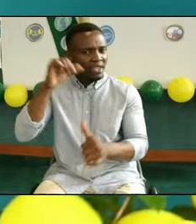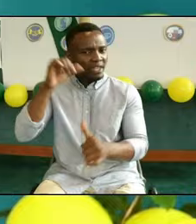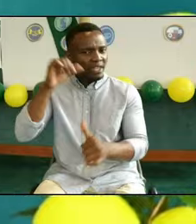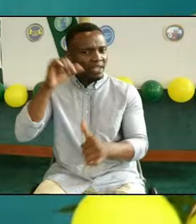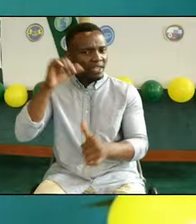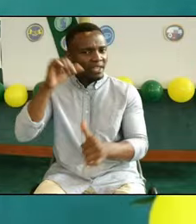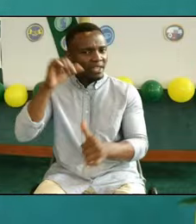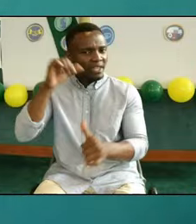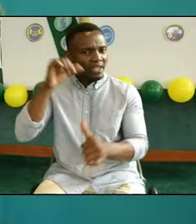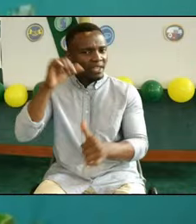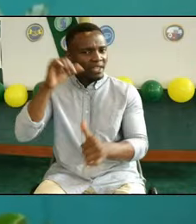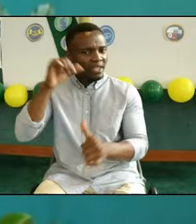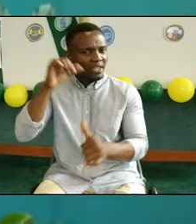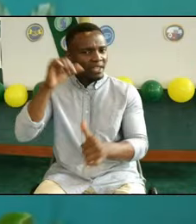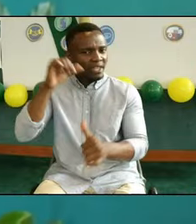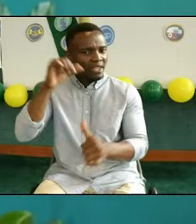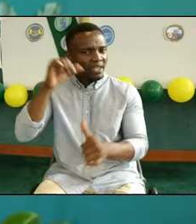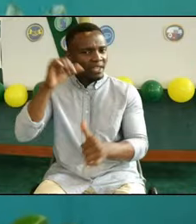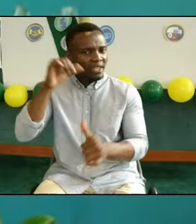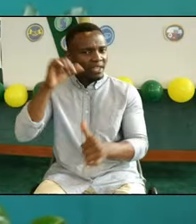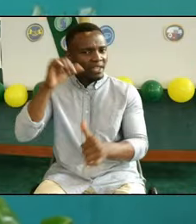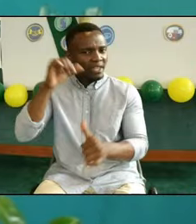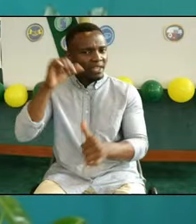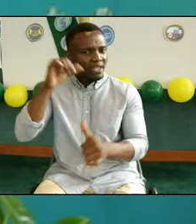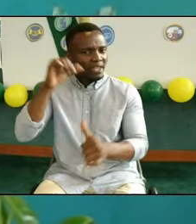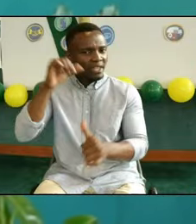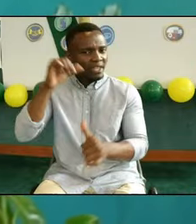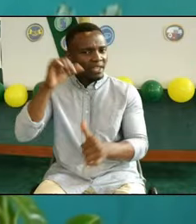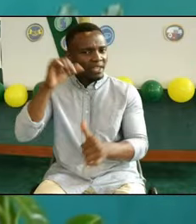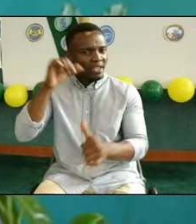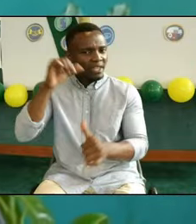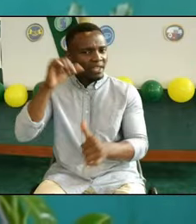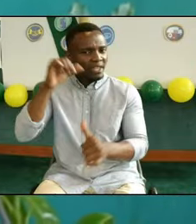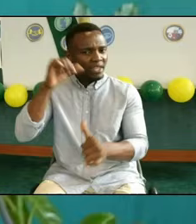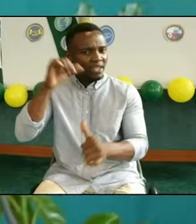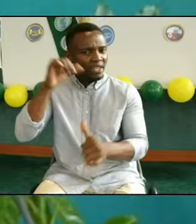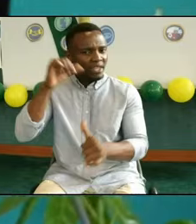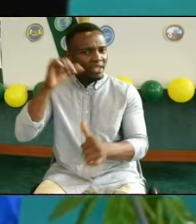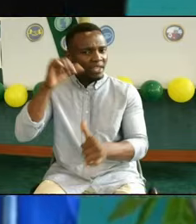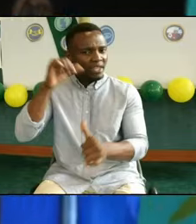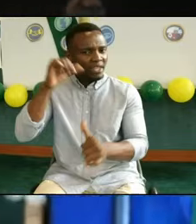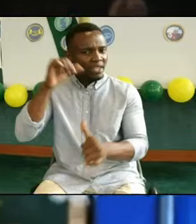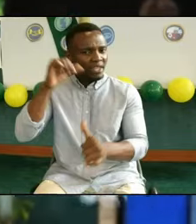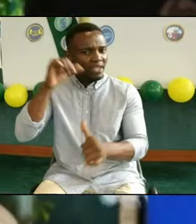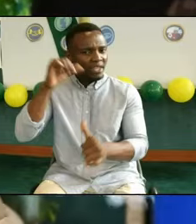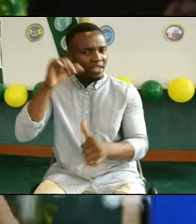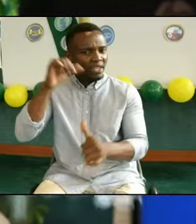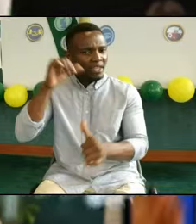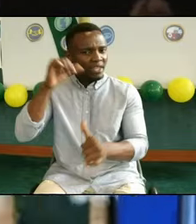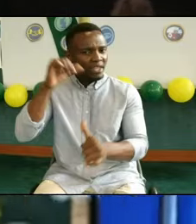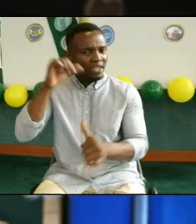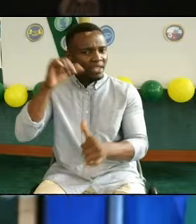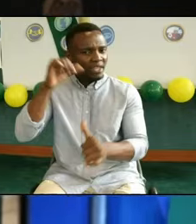successor with all the knowledge and wisdom and give them all the values and the ethics to be able to what? To carry the company to the